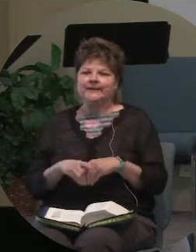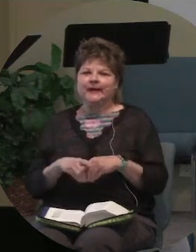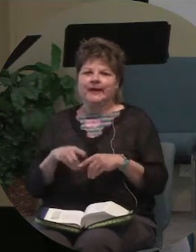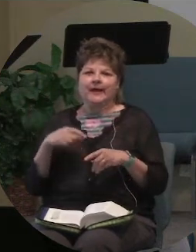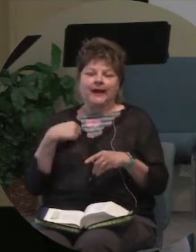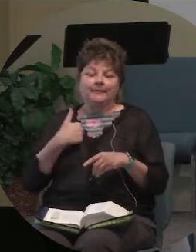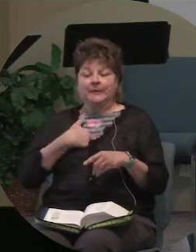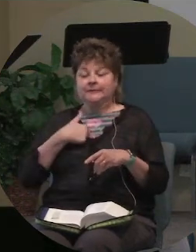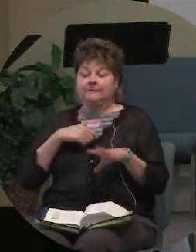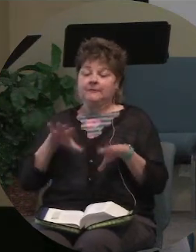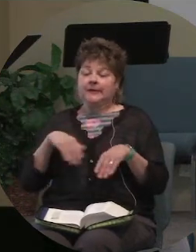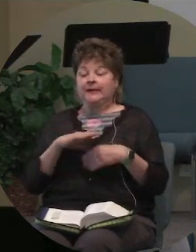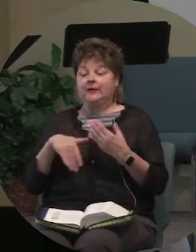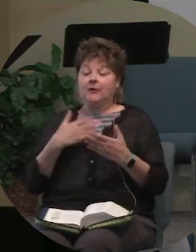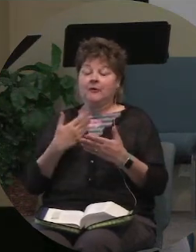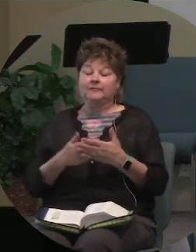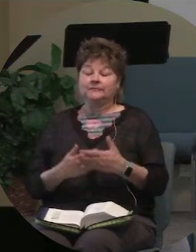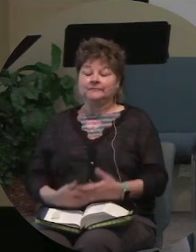all.